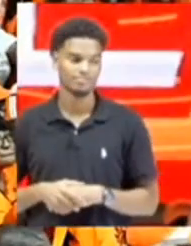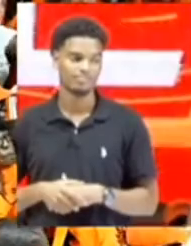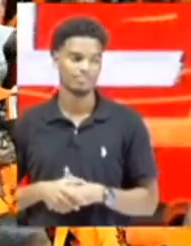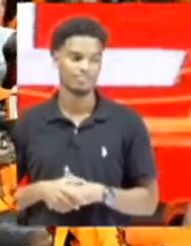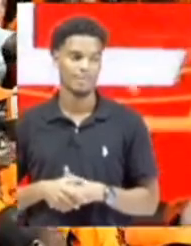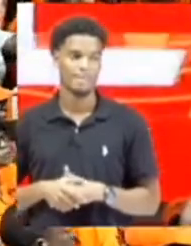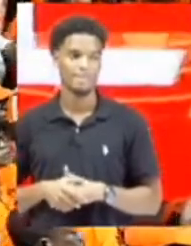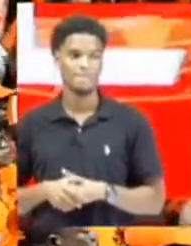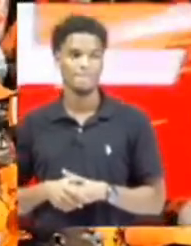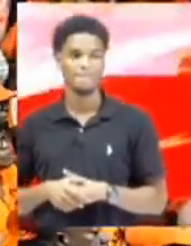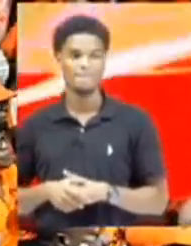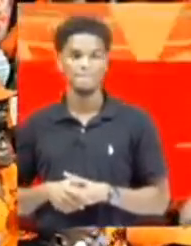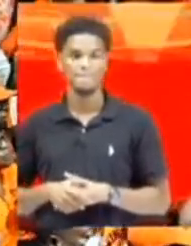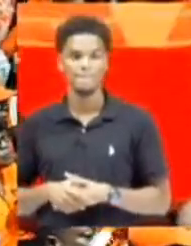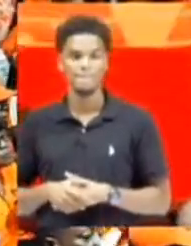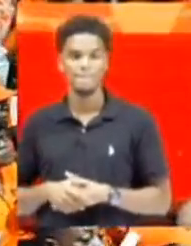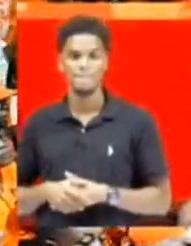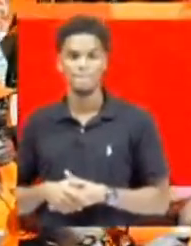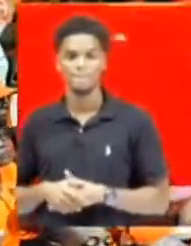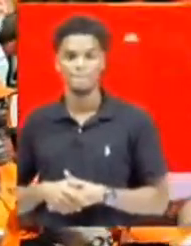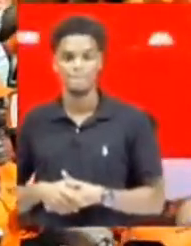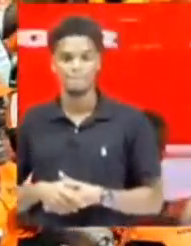Watch me.